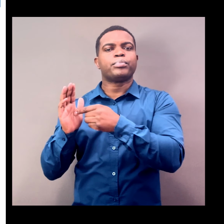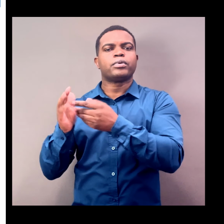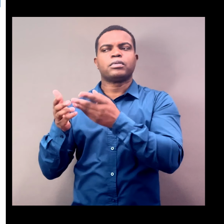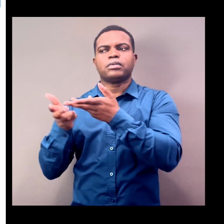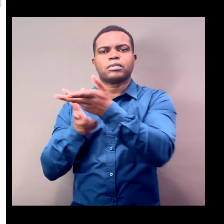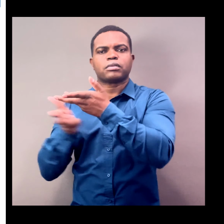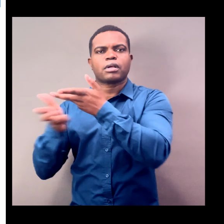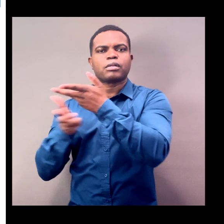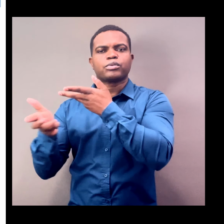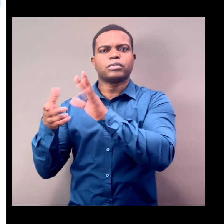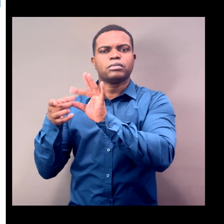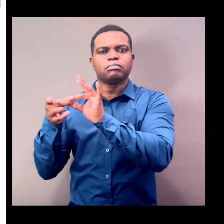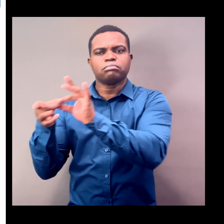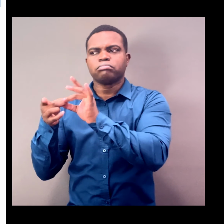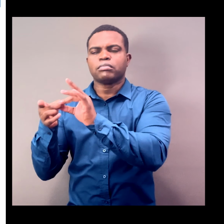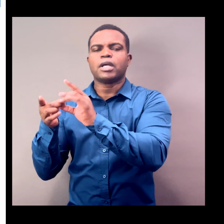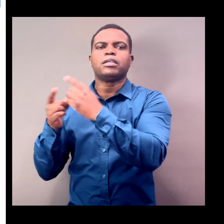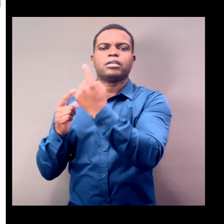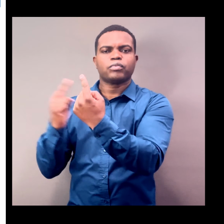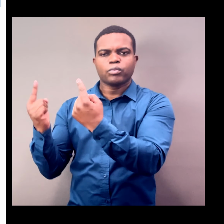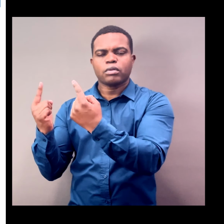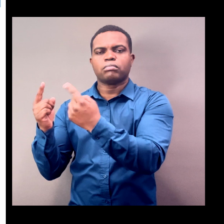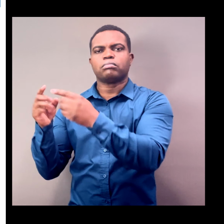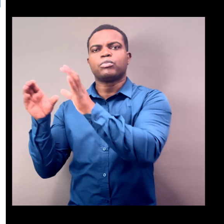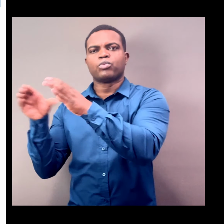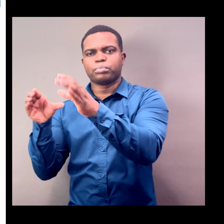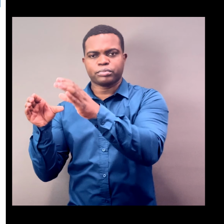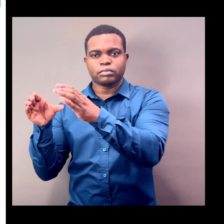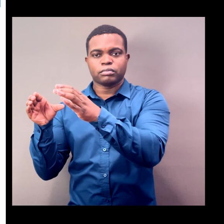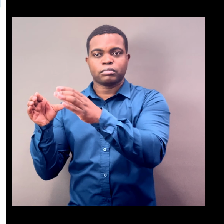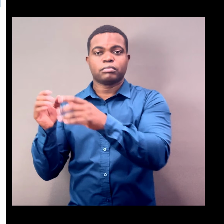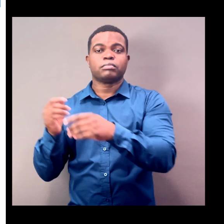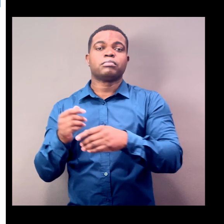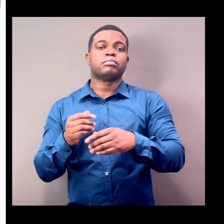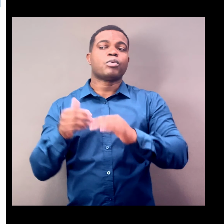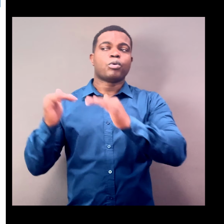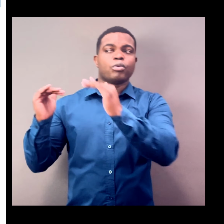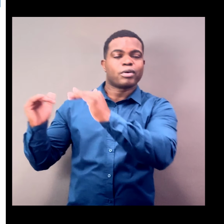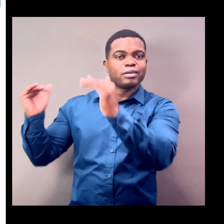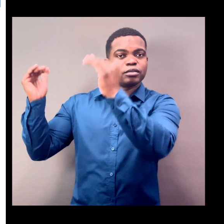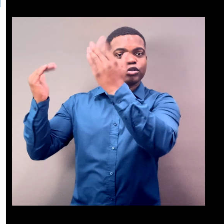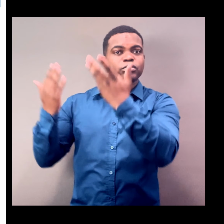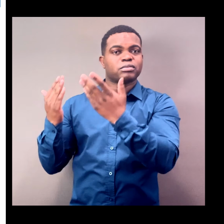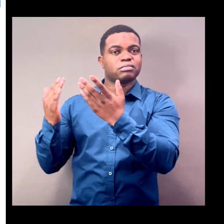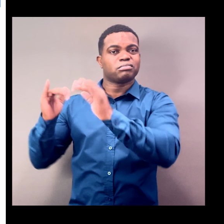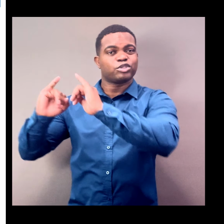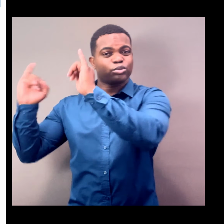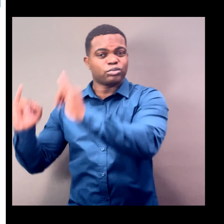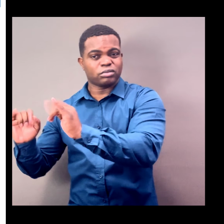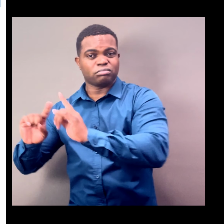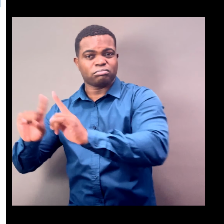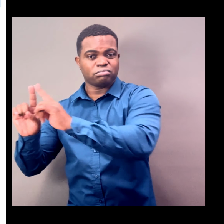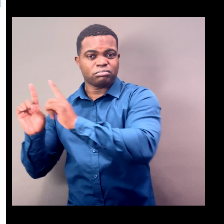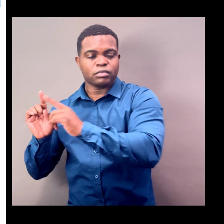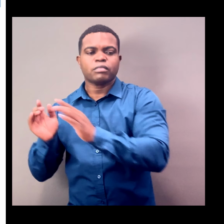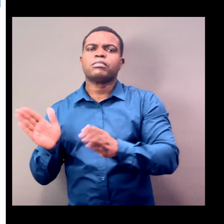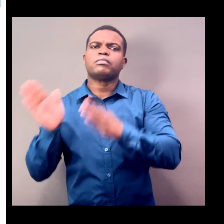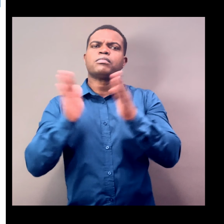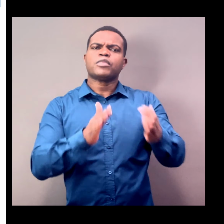collaborations, between individuals, groups, organizations, and institutions.